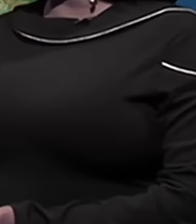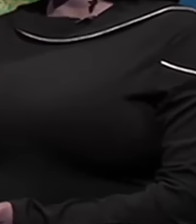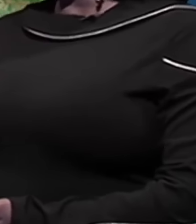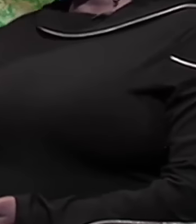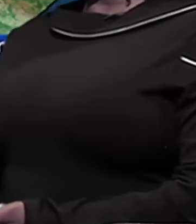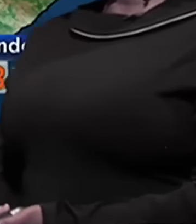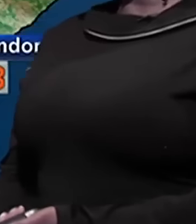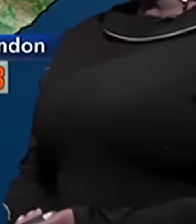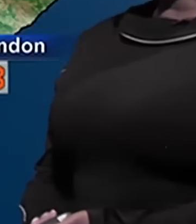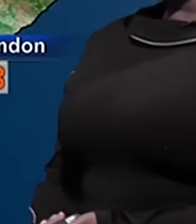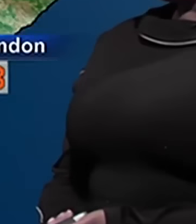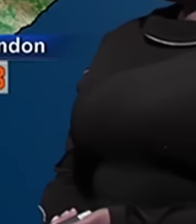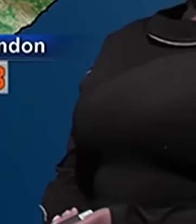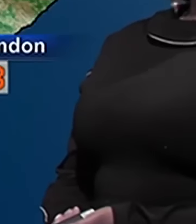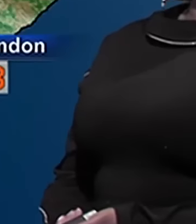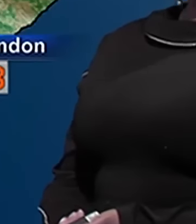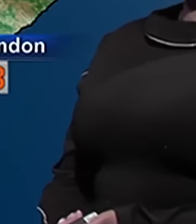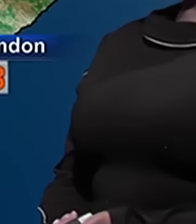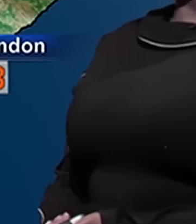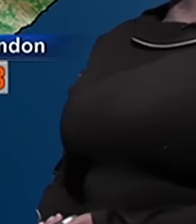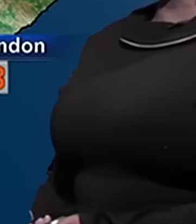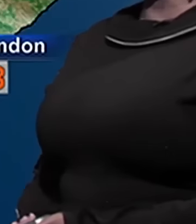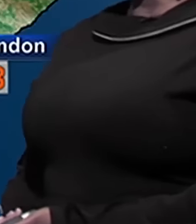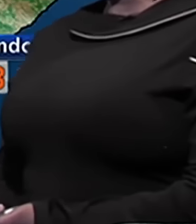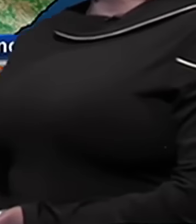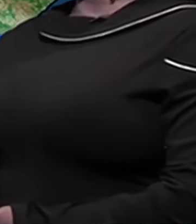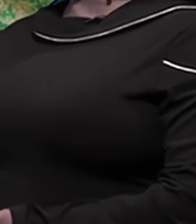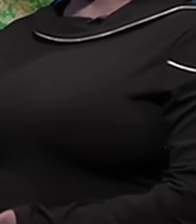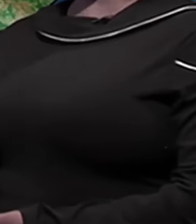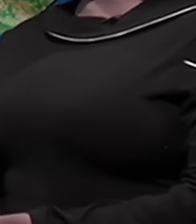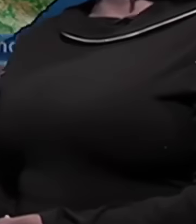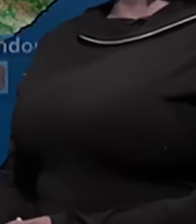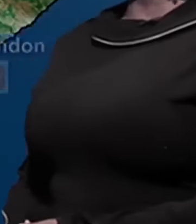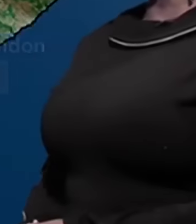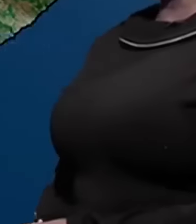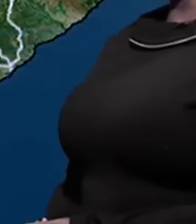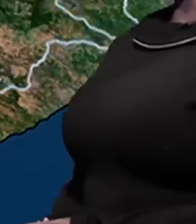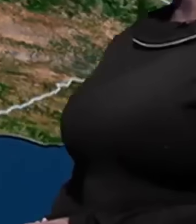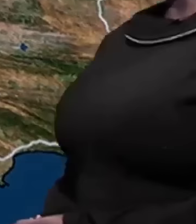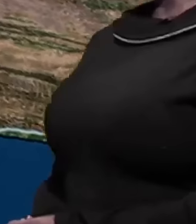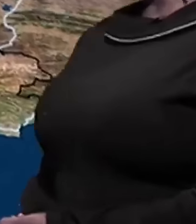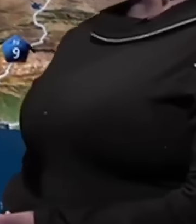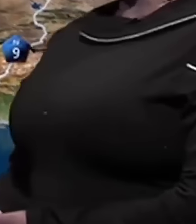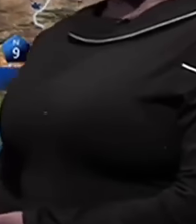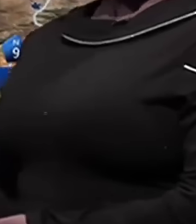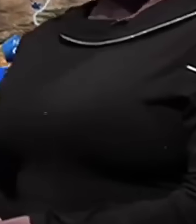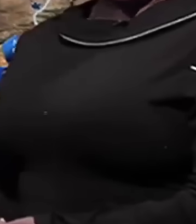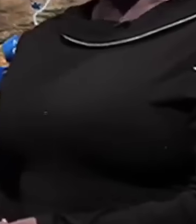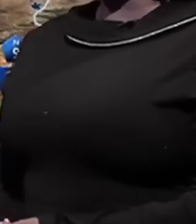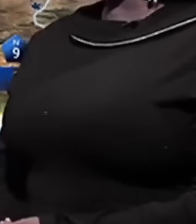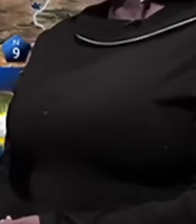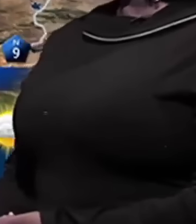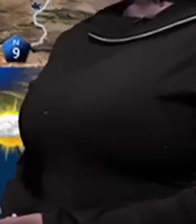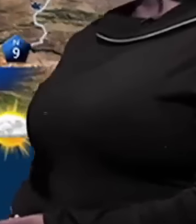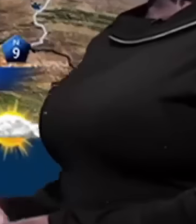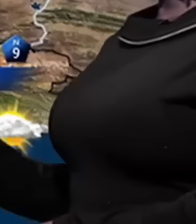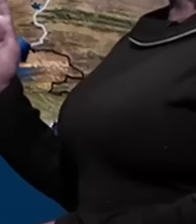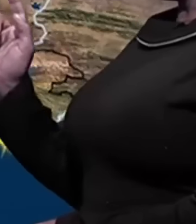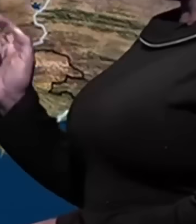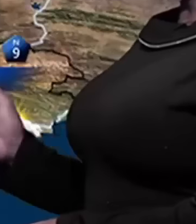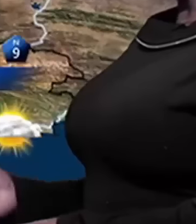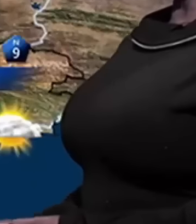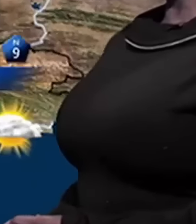o leng Willem go le gona go tla be go fisha ka tša 20 Senyane go provinceng ya Western Cape go la go sasa ga re lebella wena